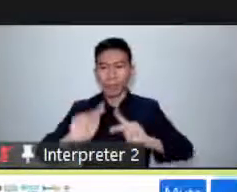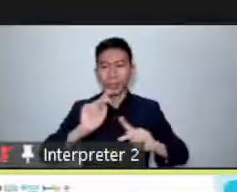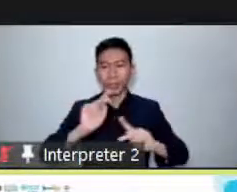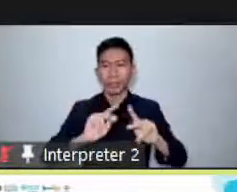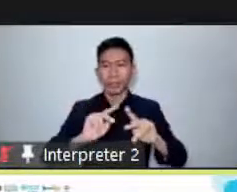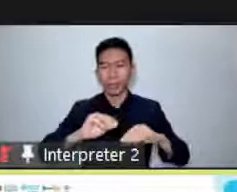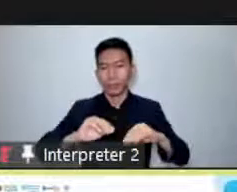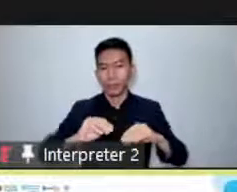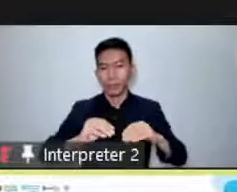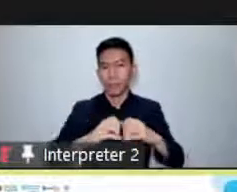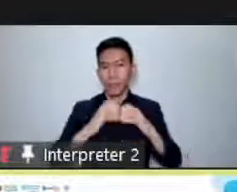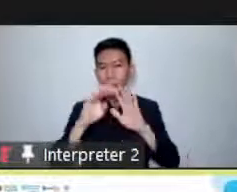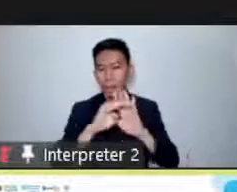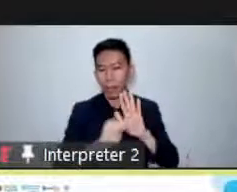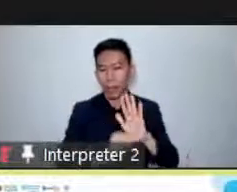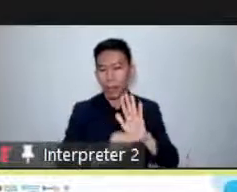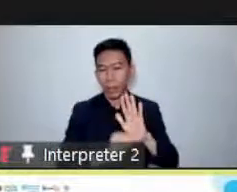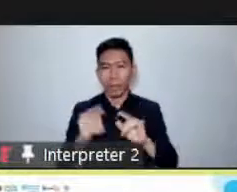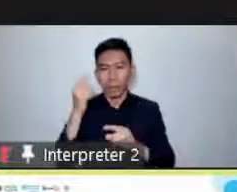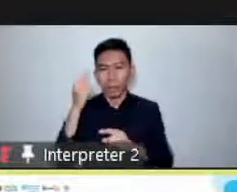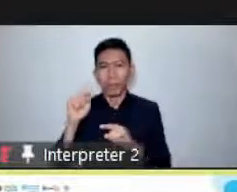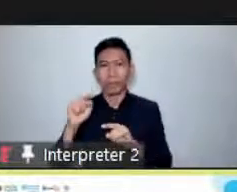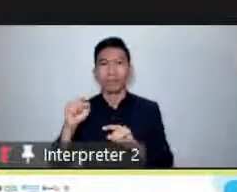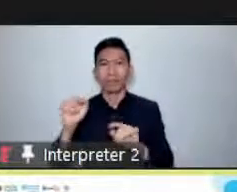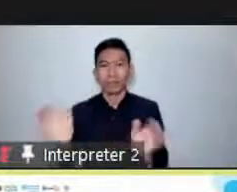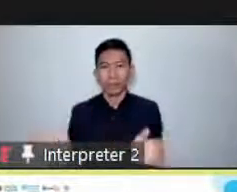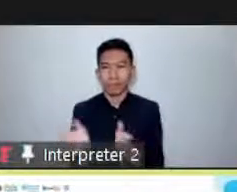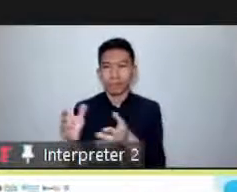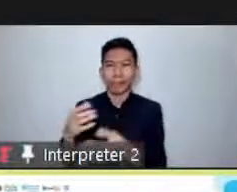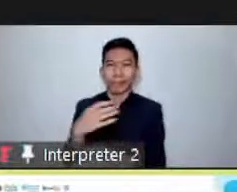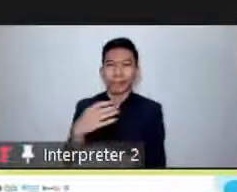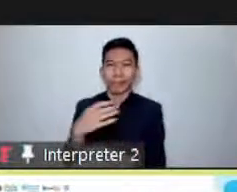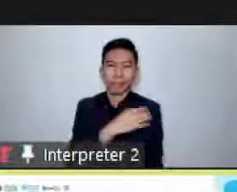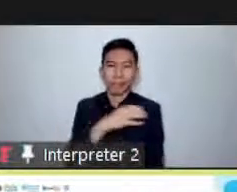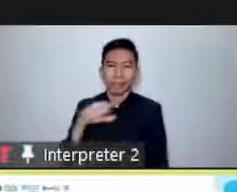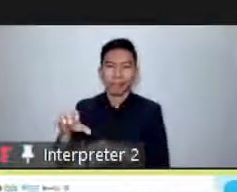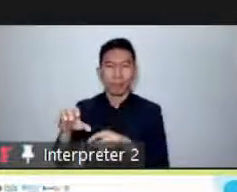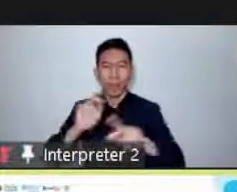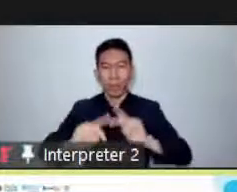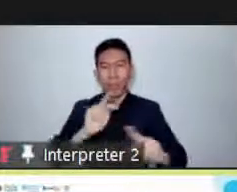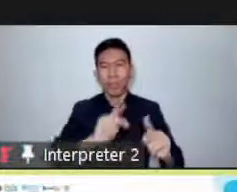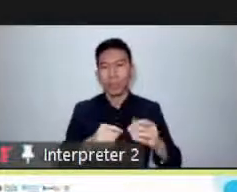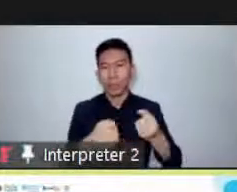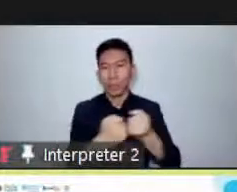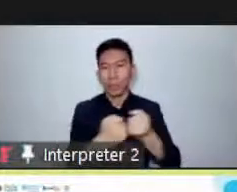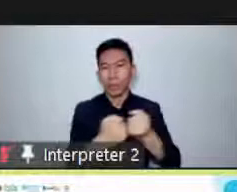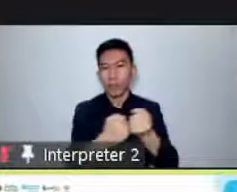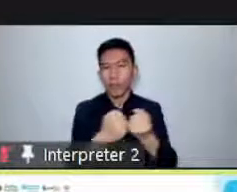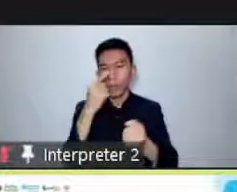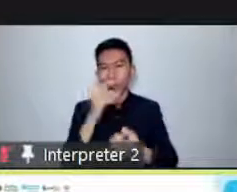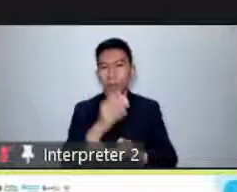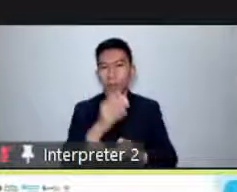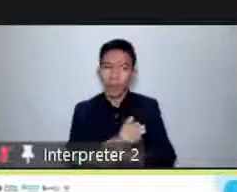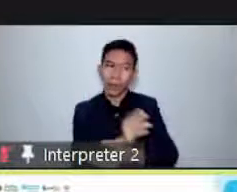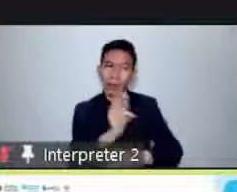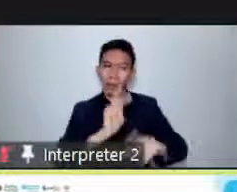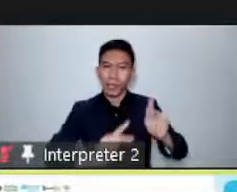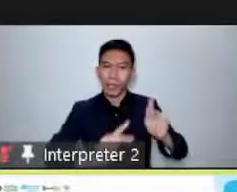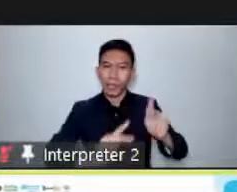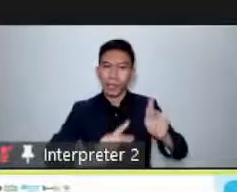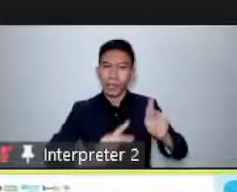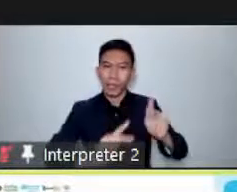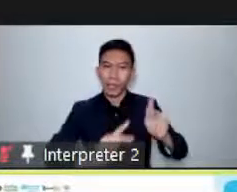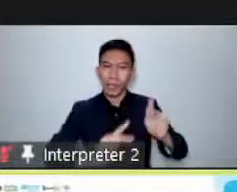to enable stakeholders and to support governments for the betterment of people living with cancer. He joins